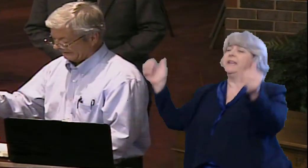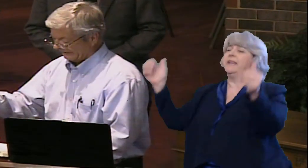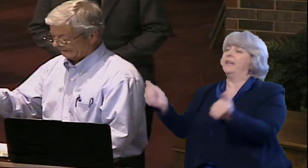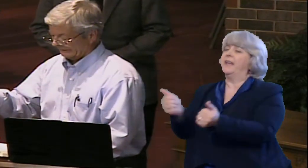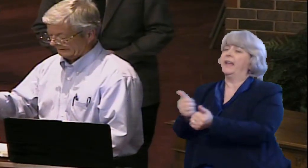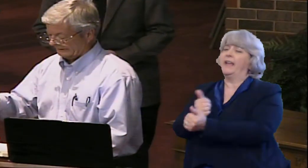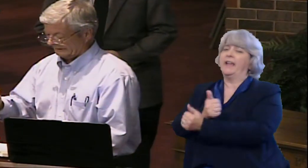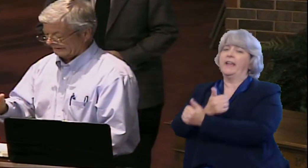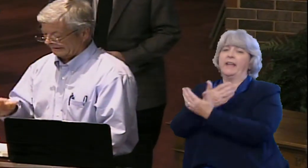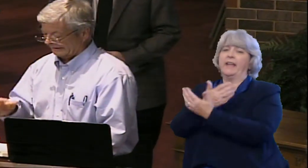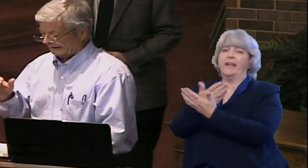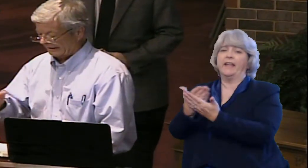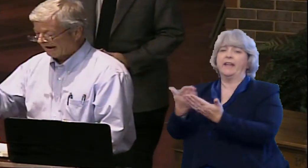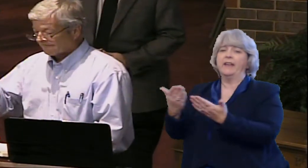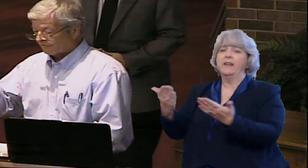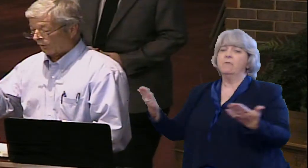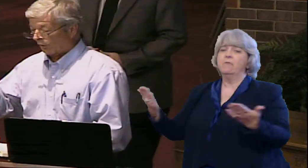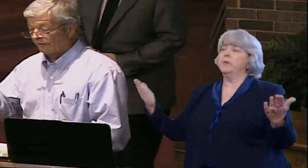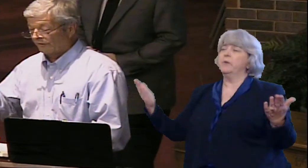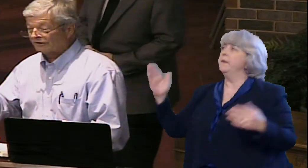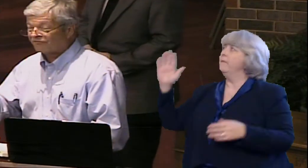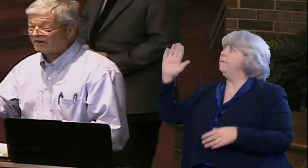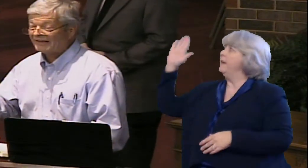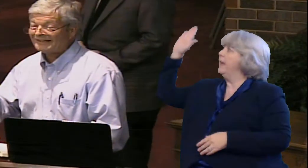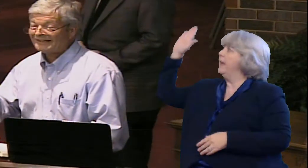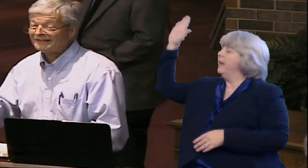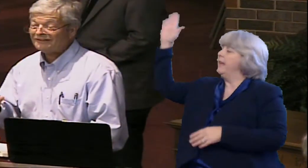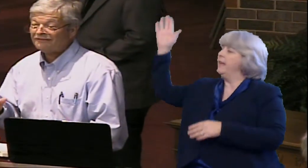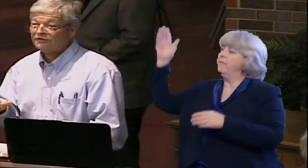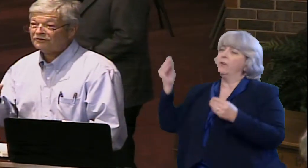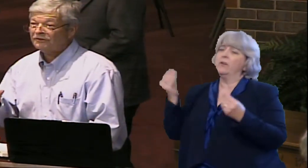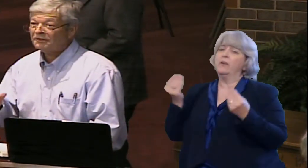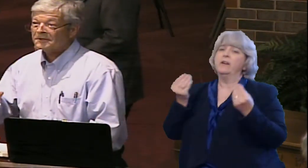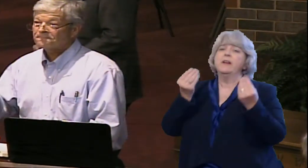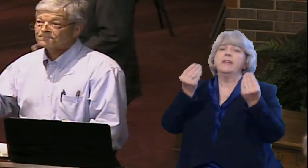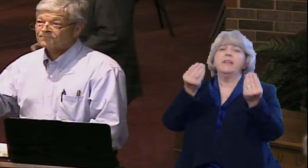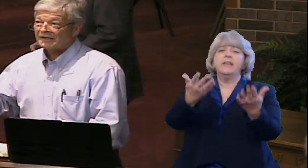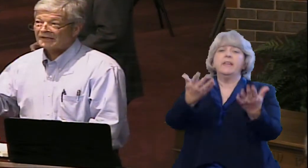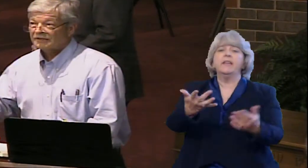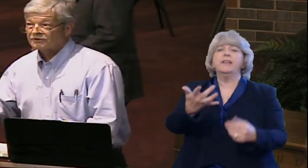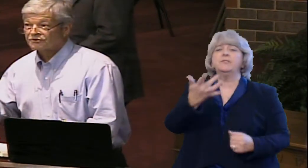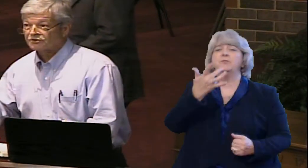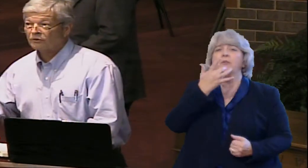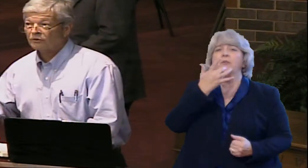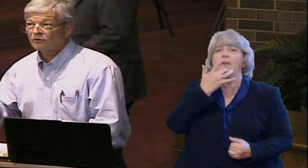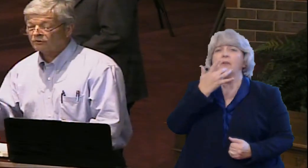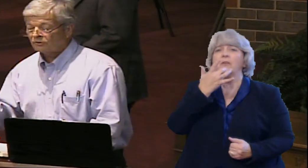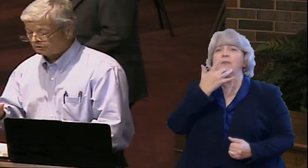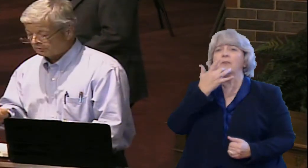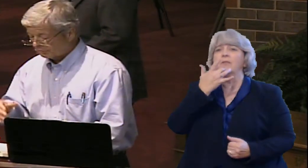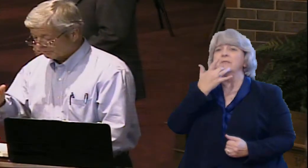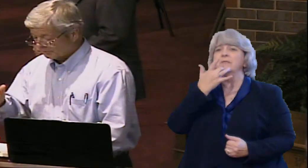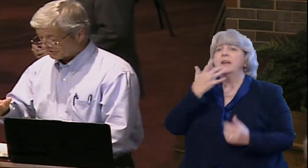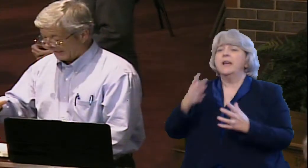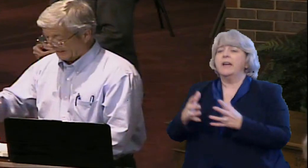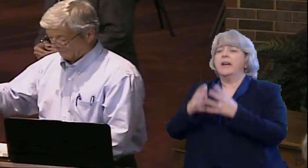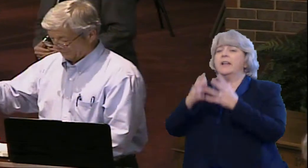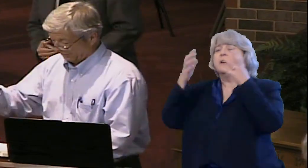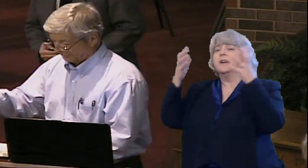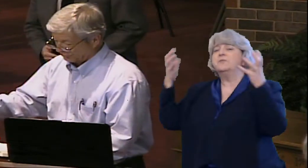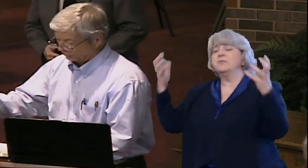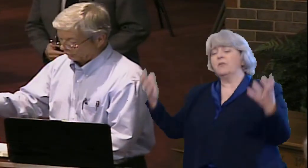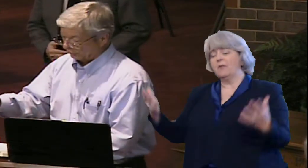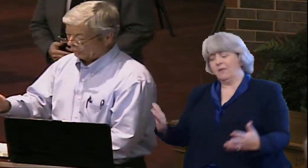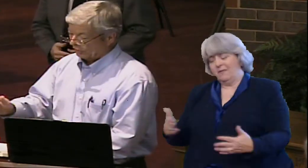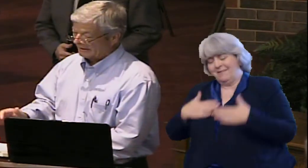lay For the favor He shows And